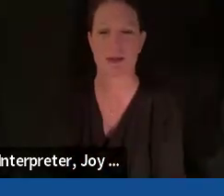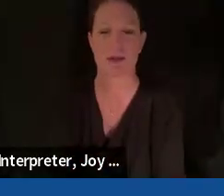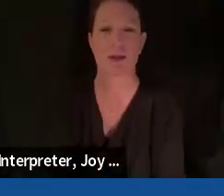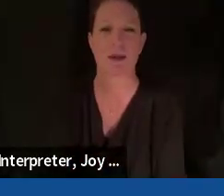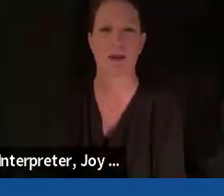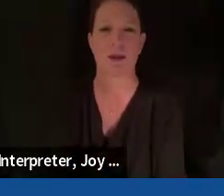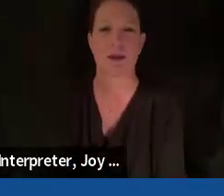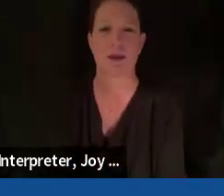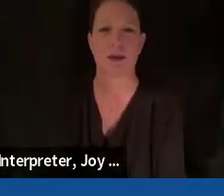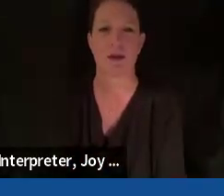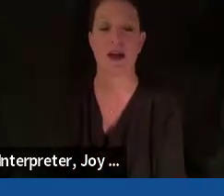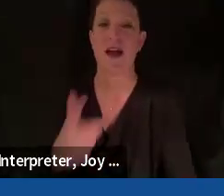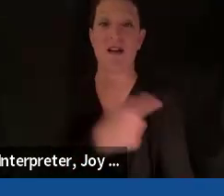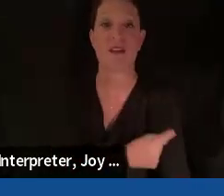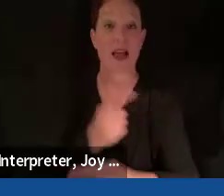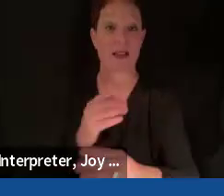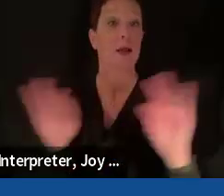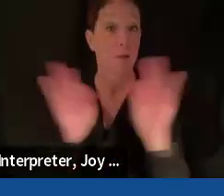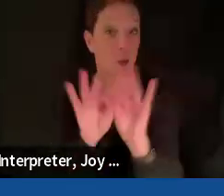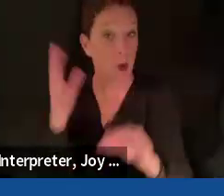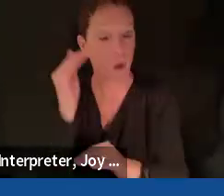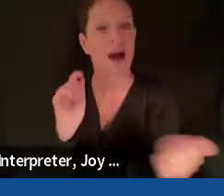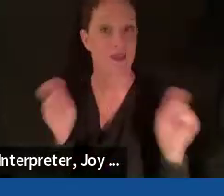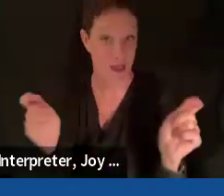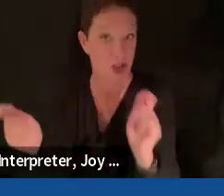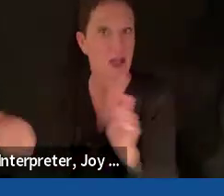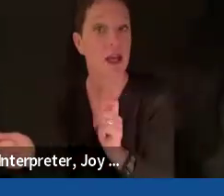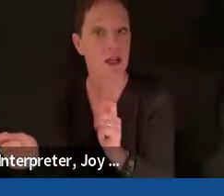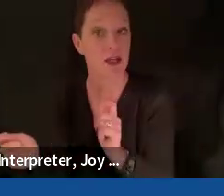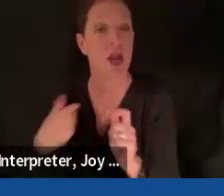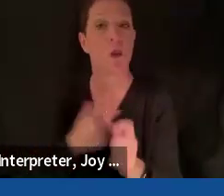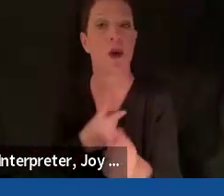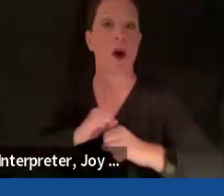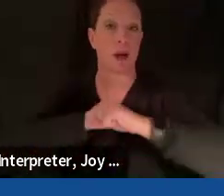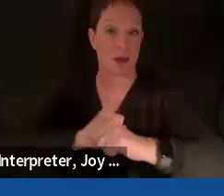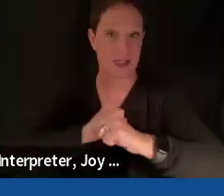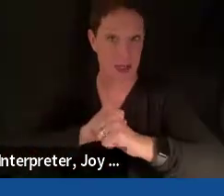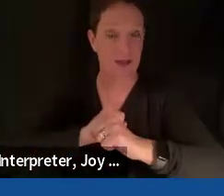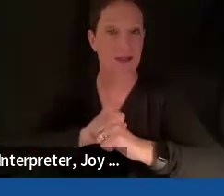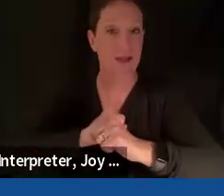completely false. Vaccines are important because they do change, and we want to be protected against